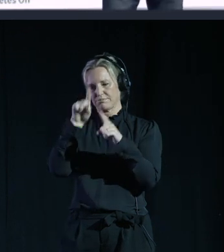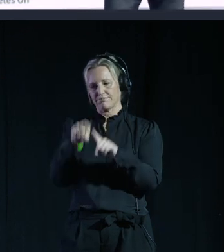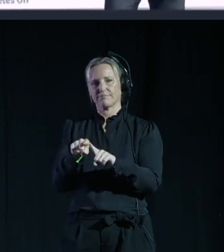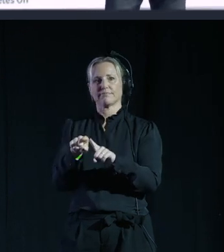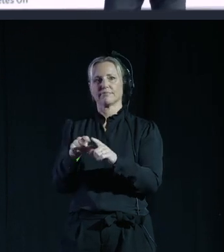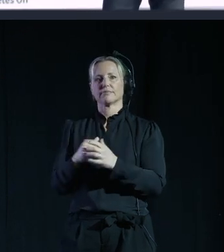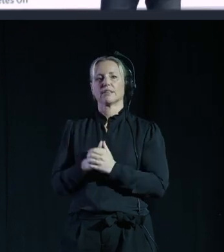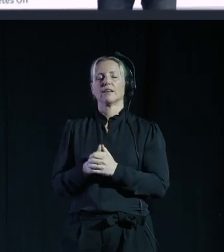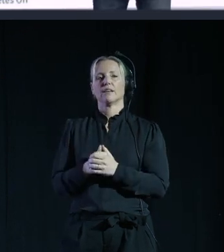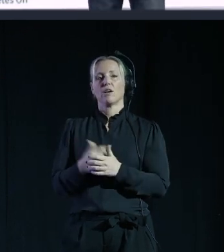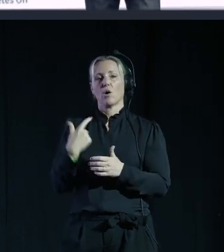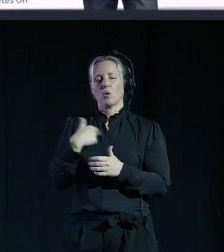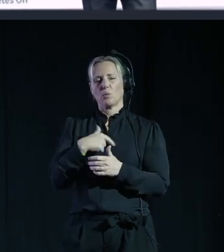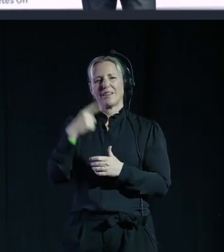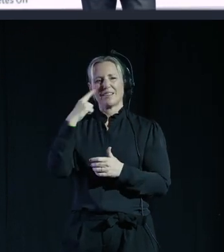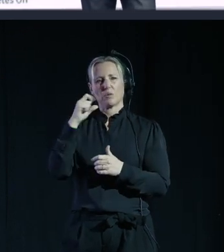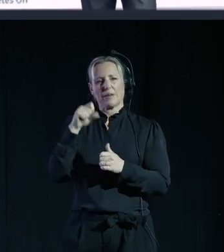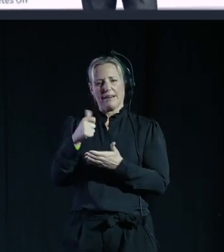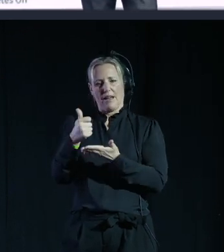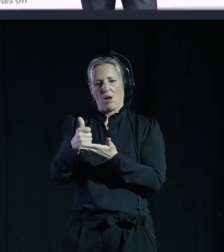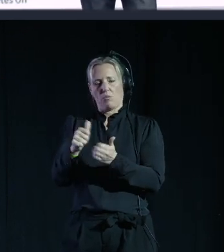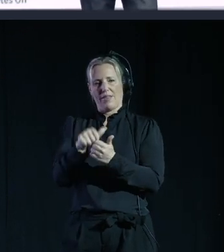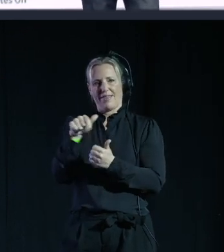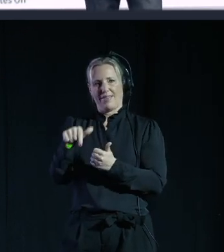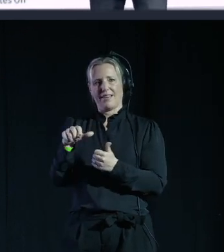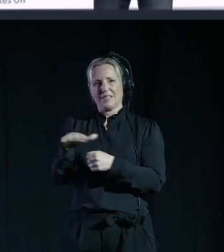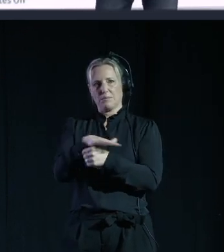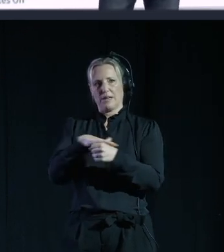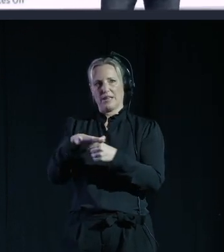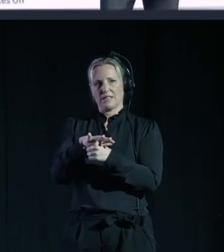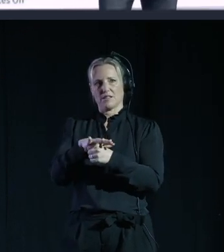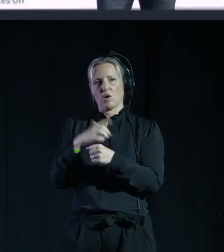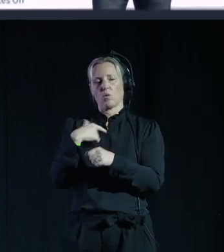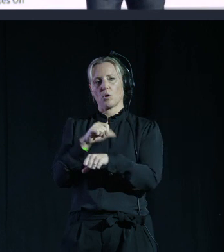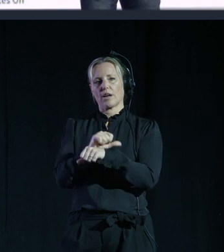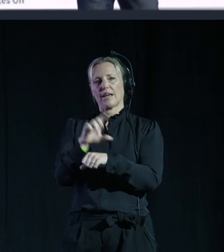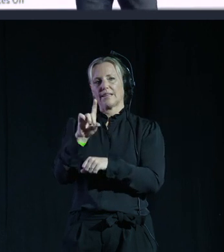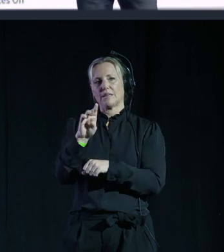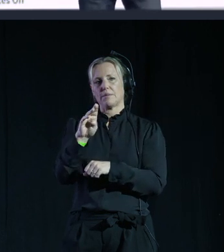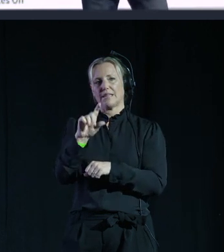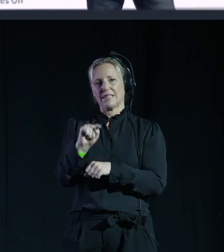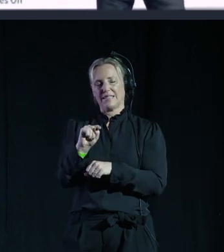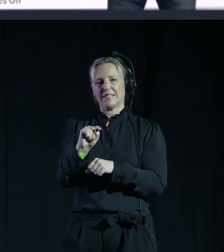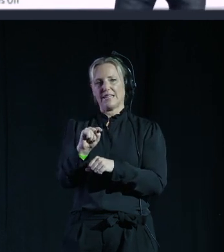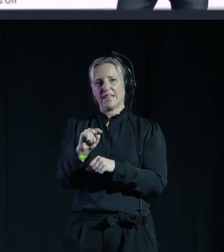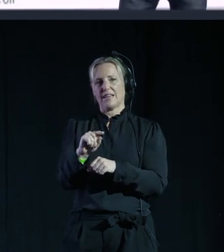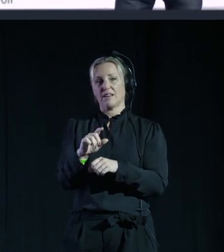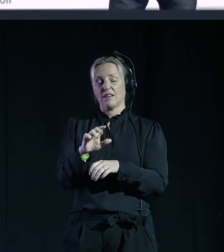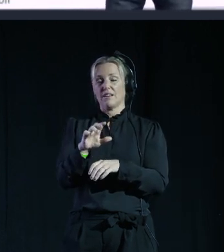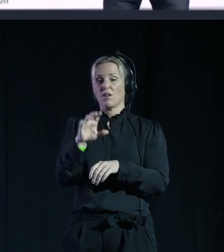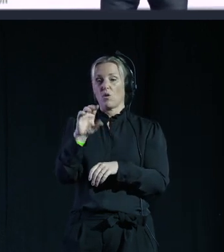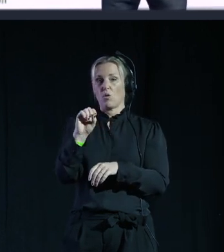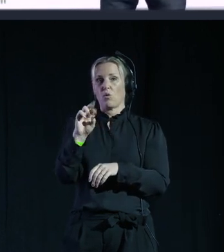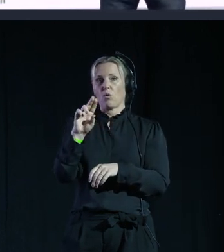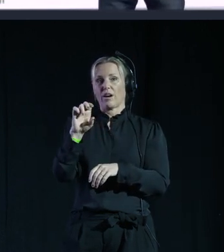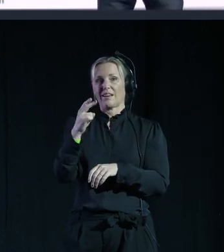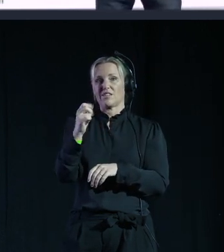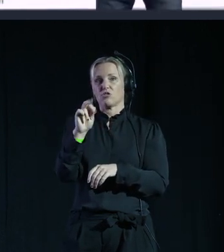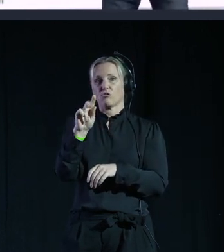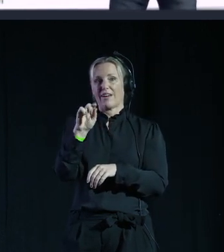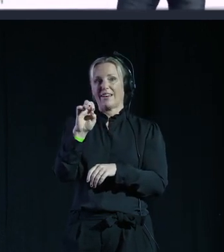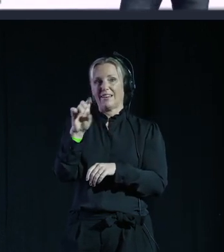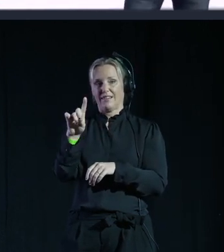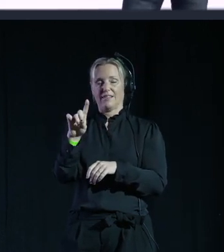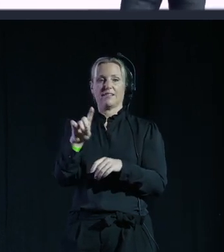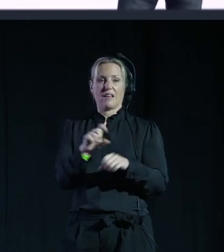in this space. So we're working on some DBT-tailored orchestration capabilities specifically for the Mesh environment. I